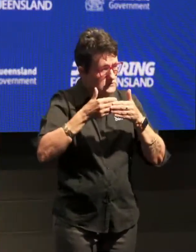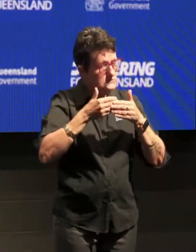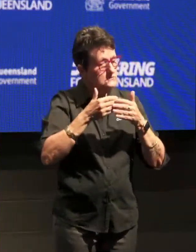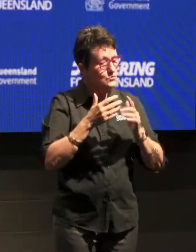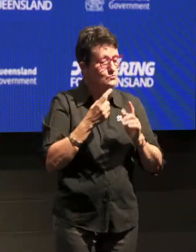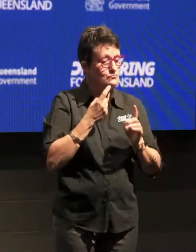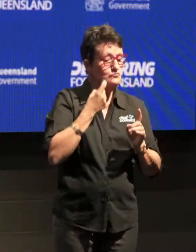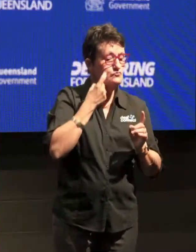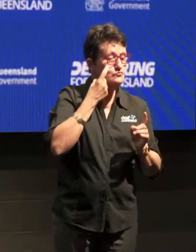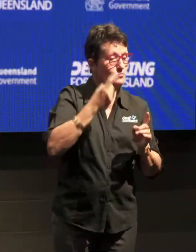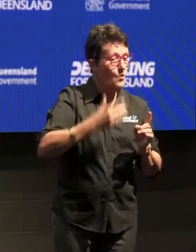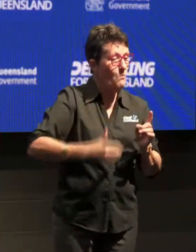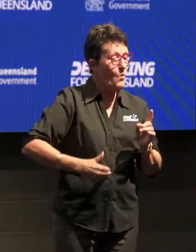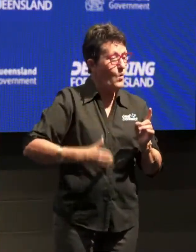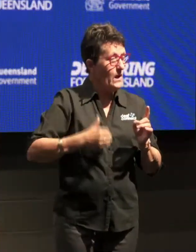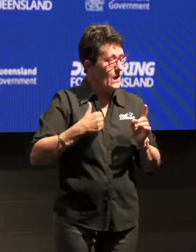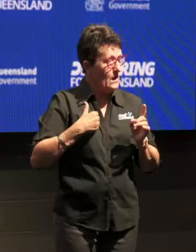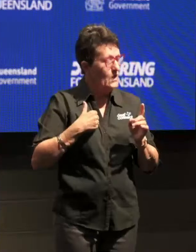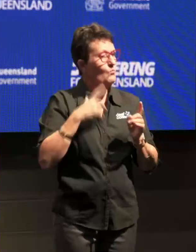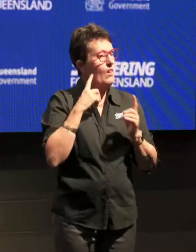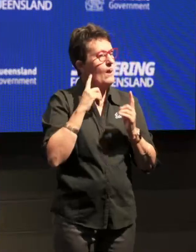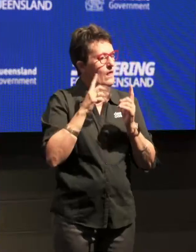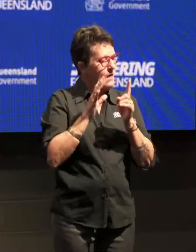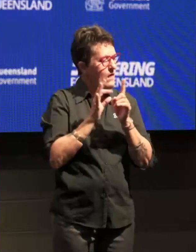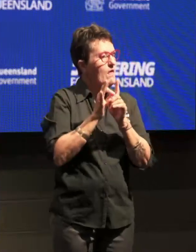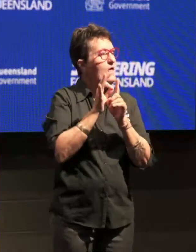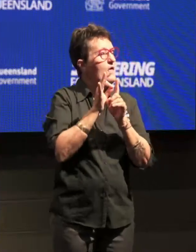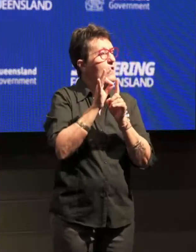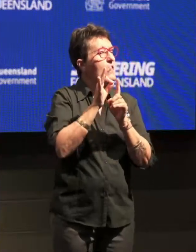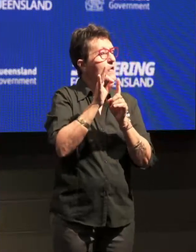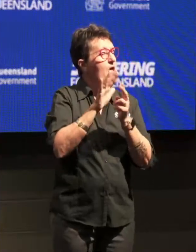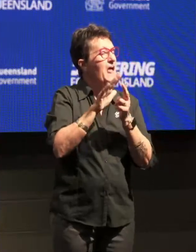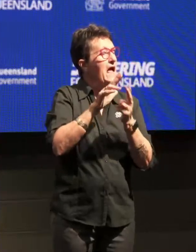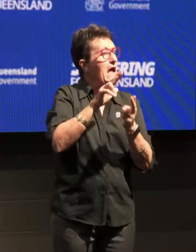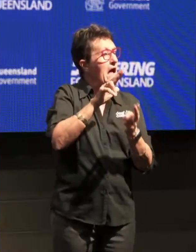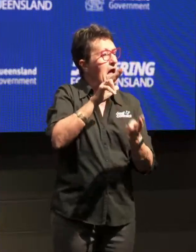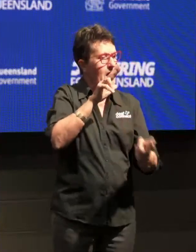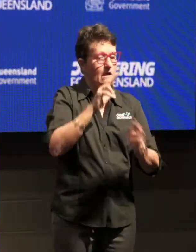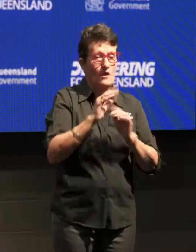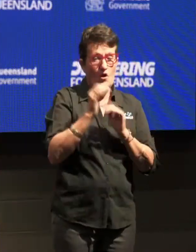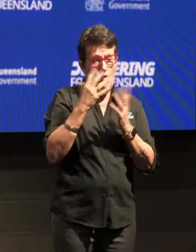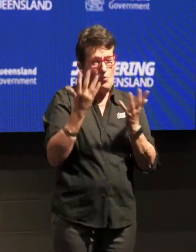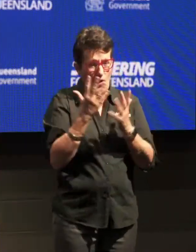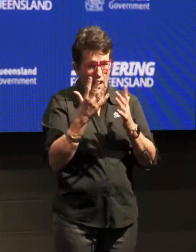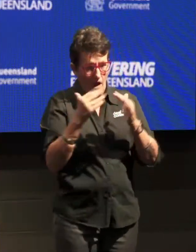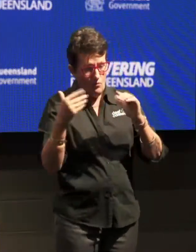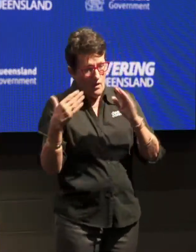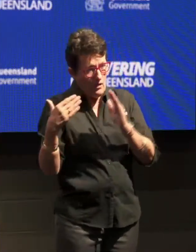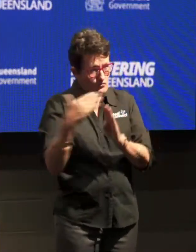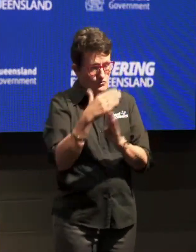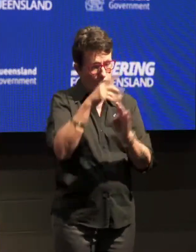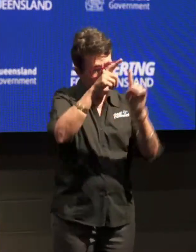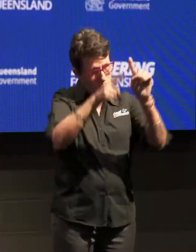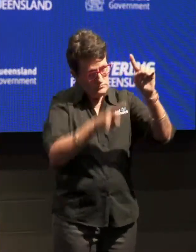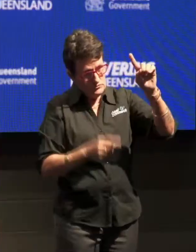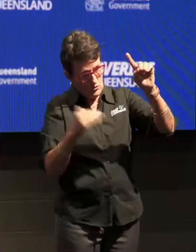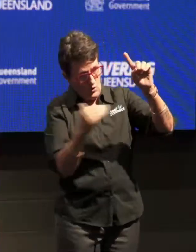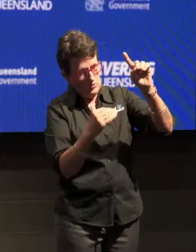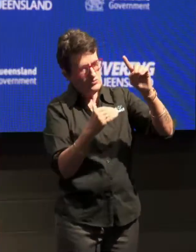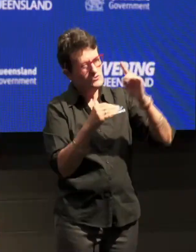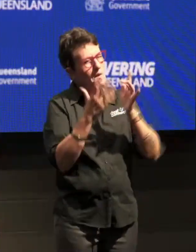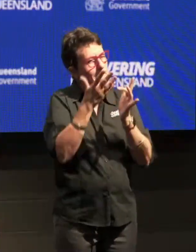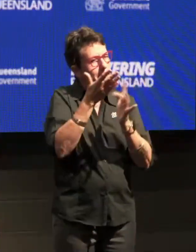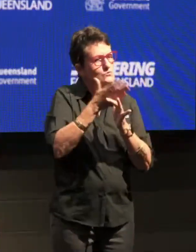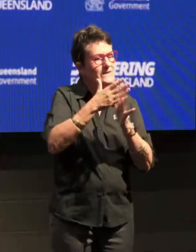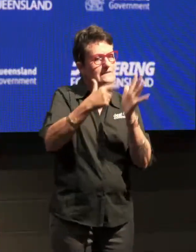and into the early hours of Sunday morning. The most likely location for the coastal crossing is between Townsville and